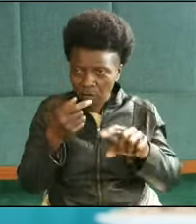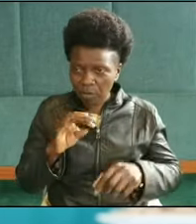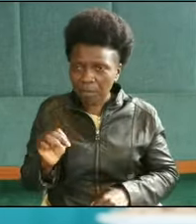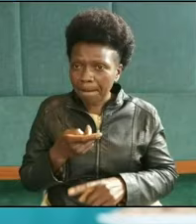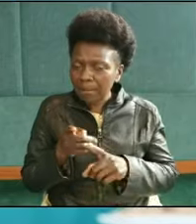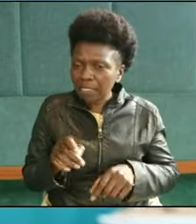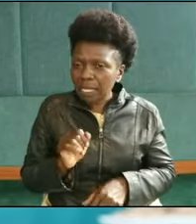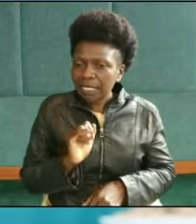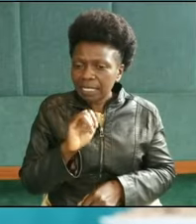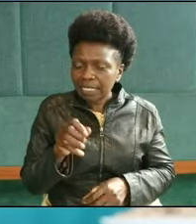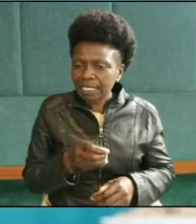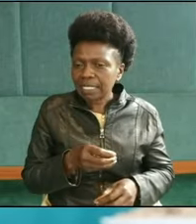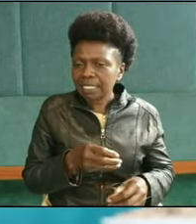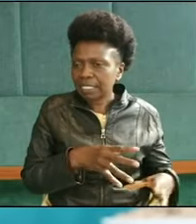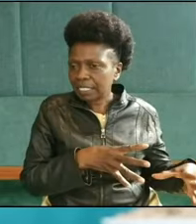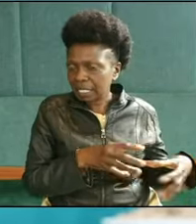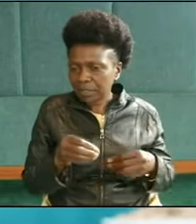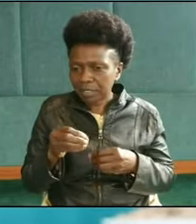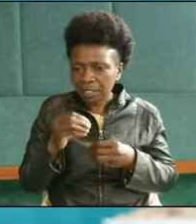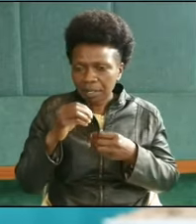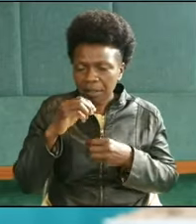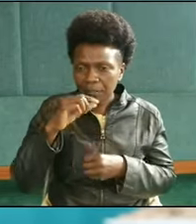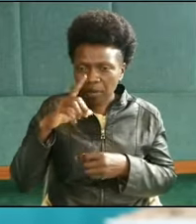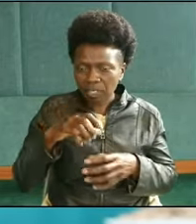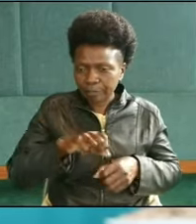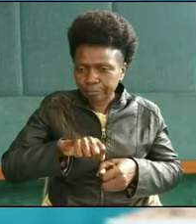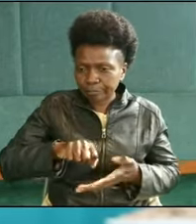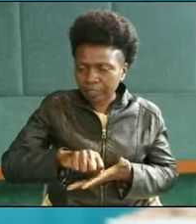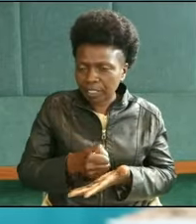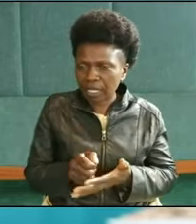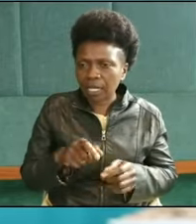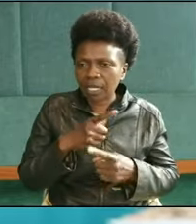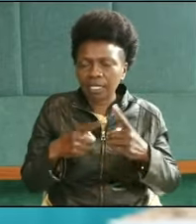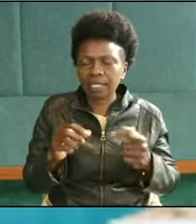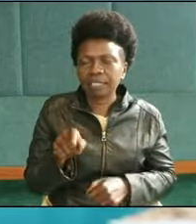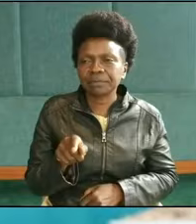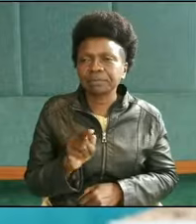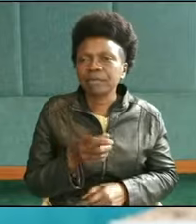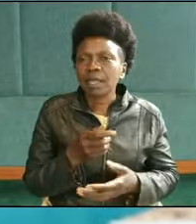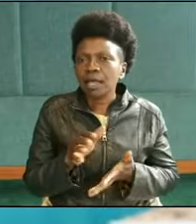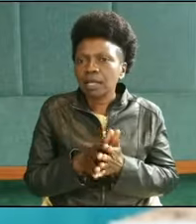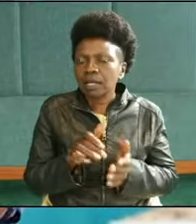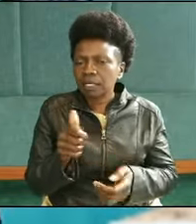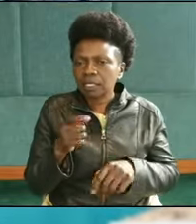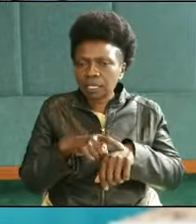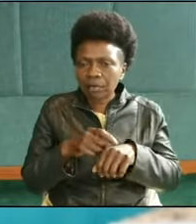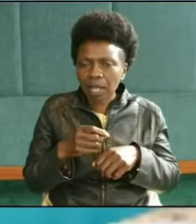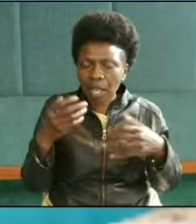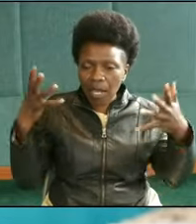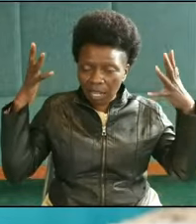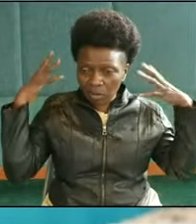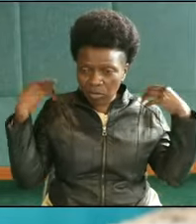But I would just take it by the mouth and tear it and kill it. And another time, a lion